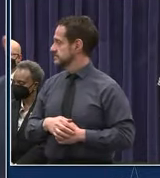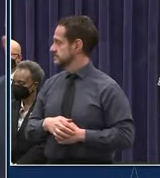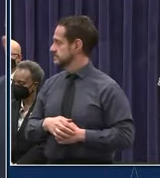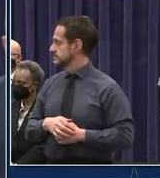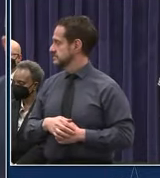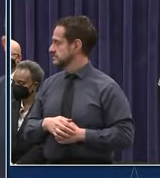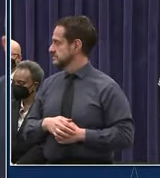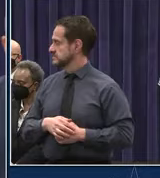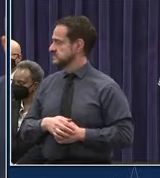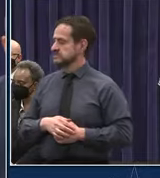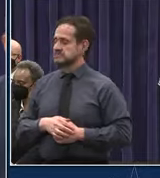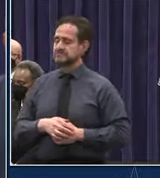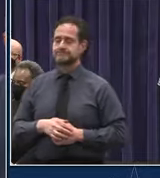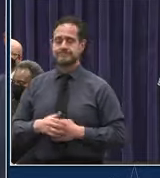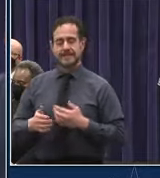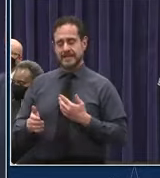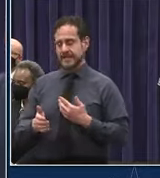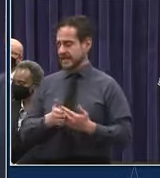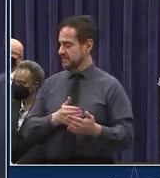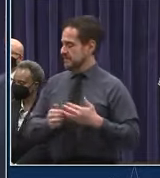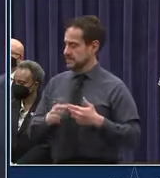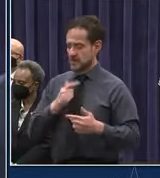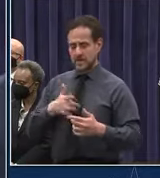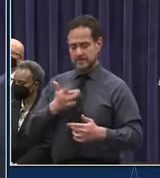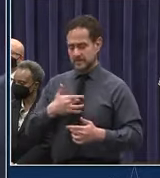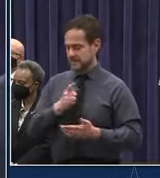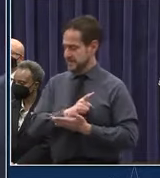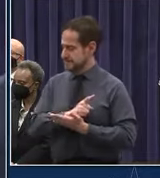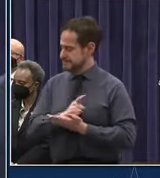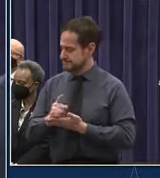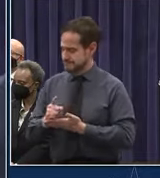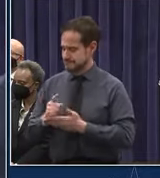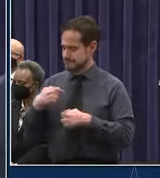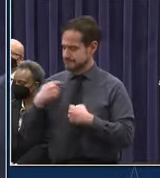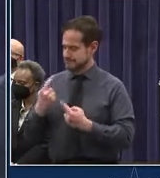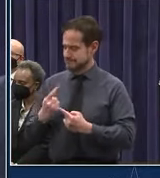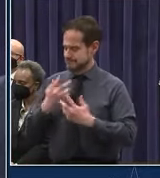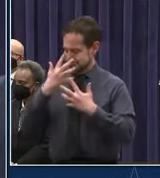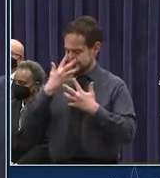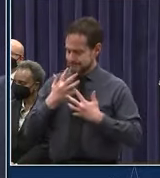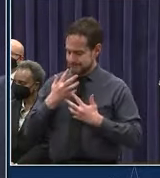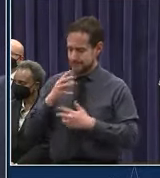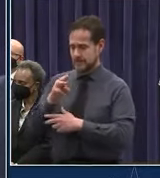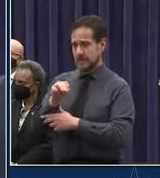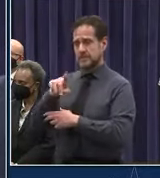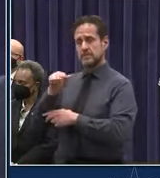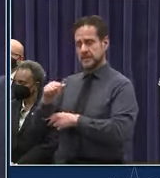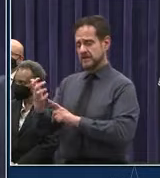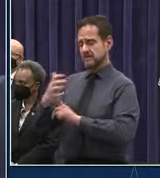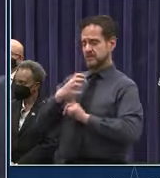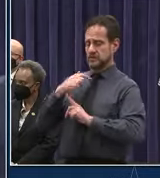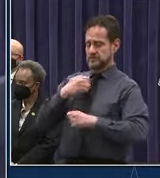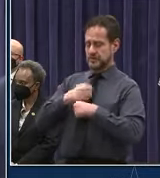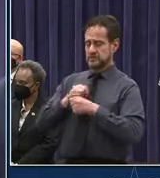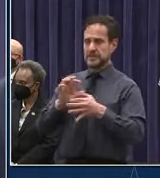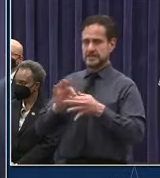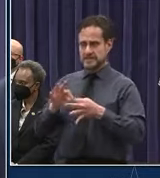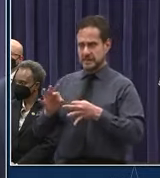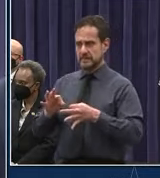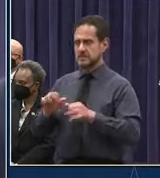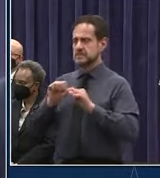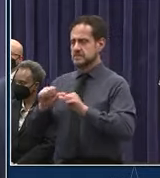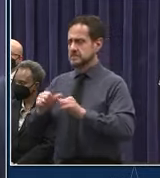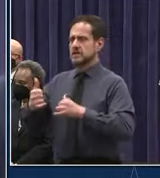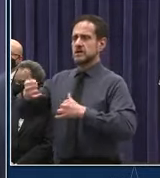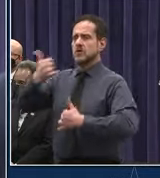Even with the immense sorrow I have been feeling this week, the media has forced me to make a statement with their nonstop calls and